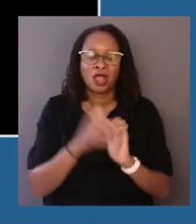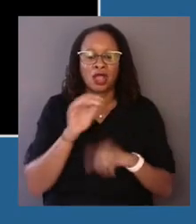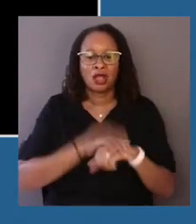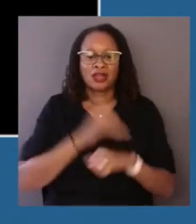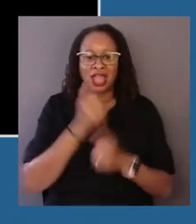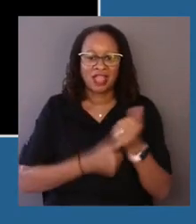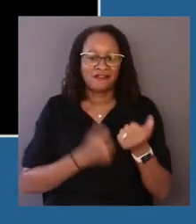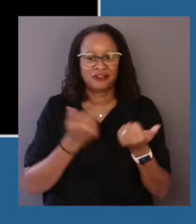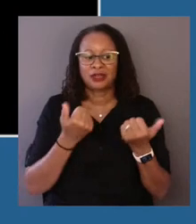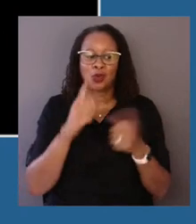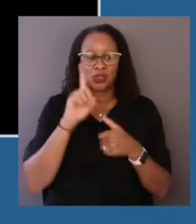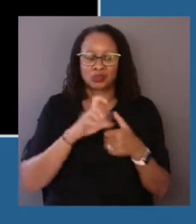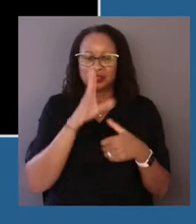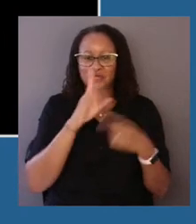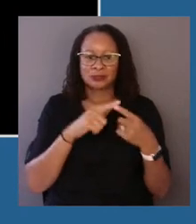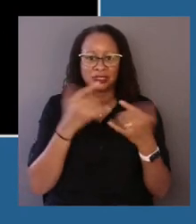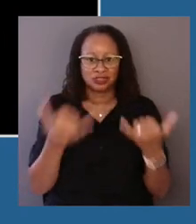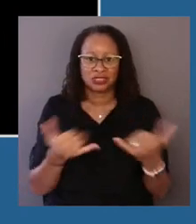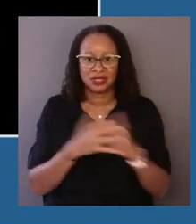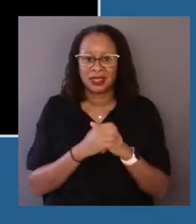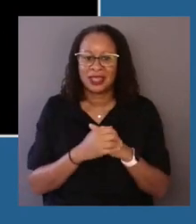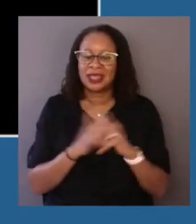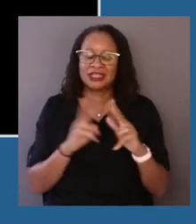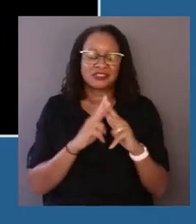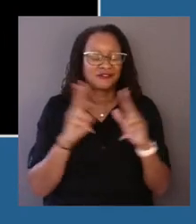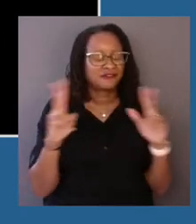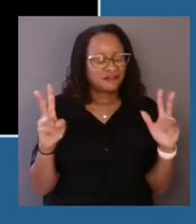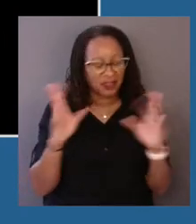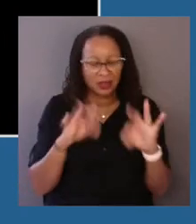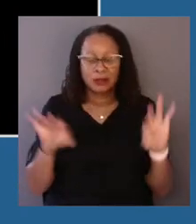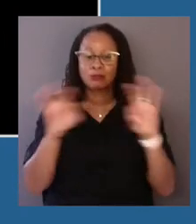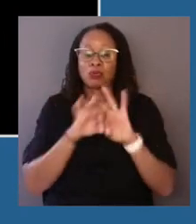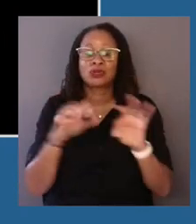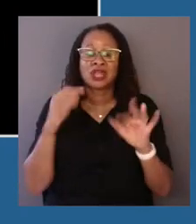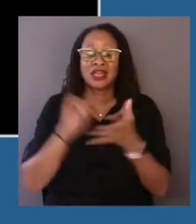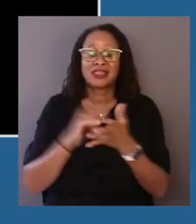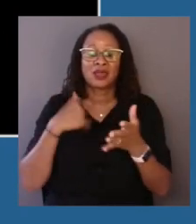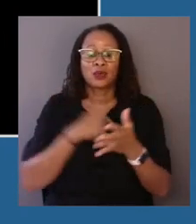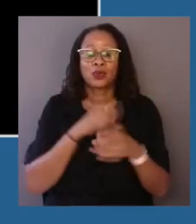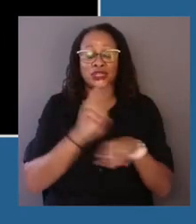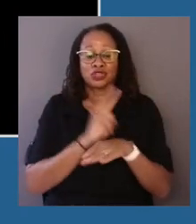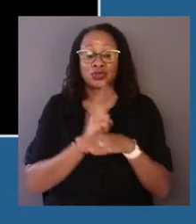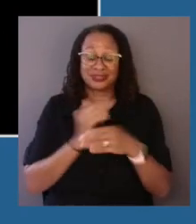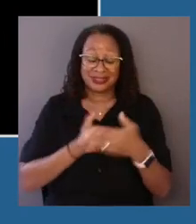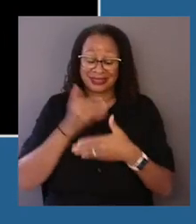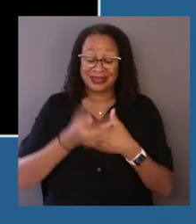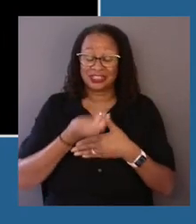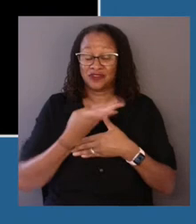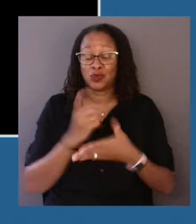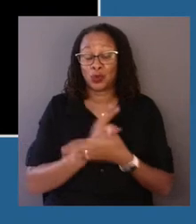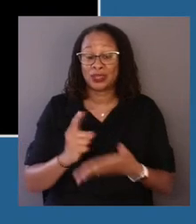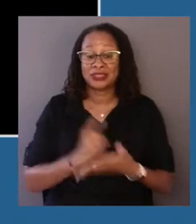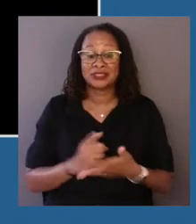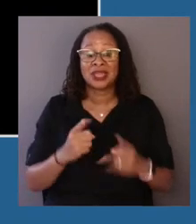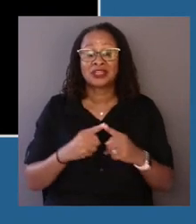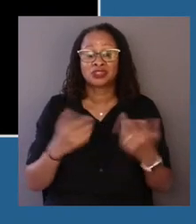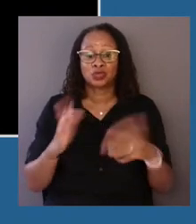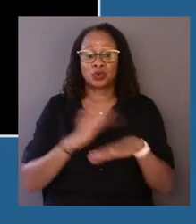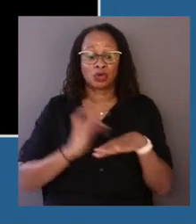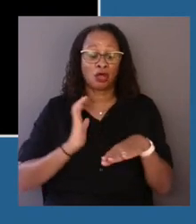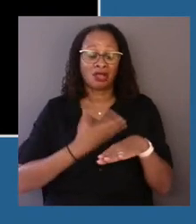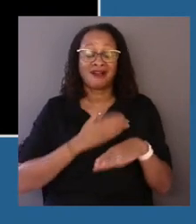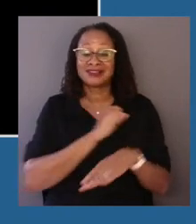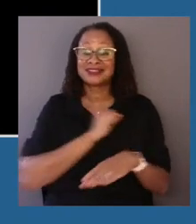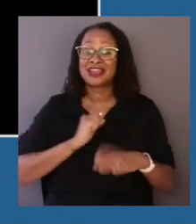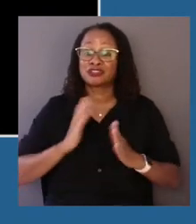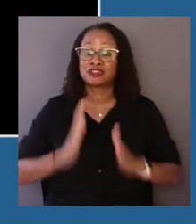about today. It is uniquely imperative that we use the next few weeks to call our senators,